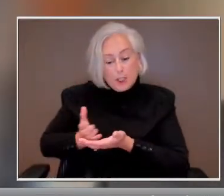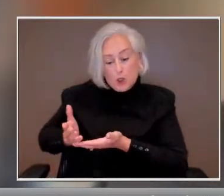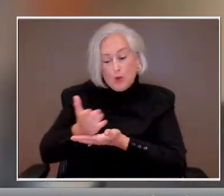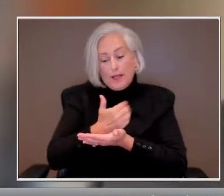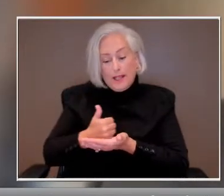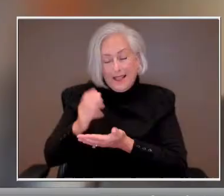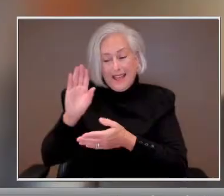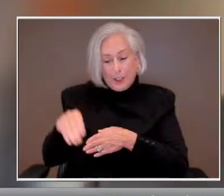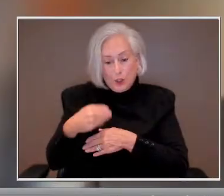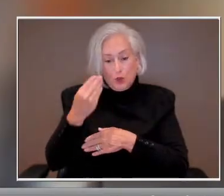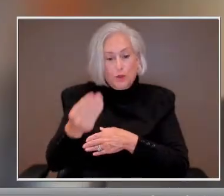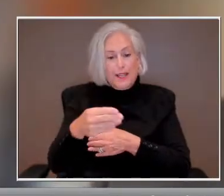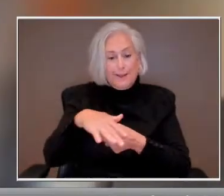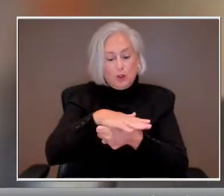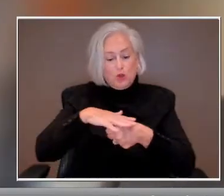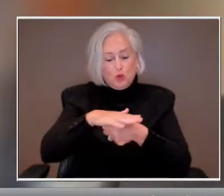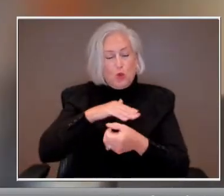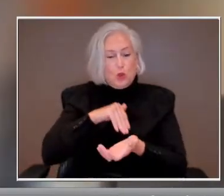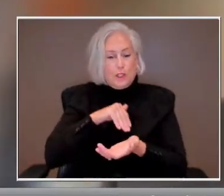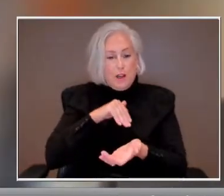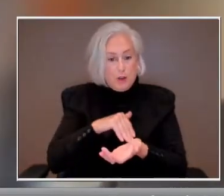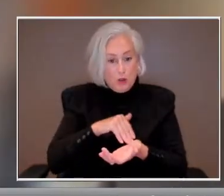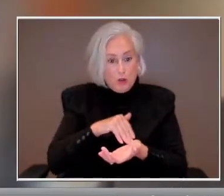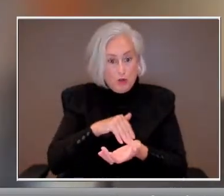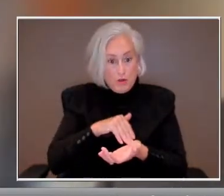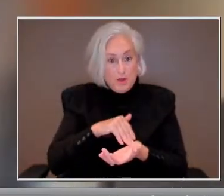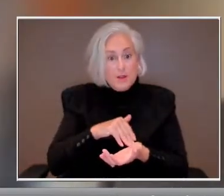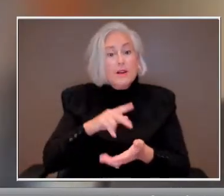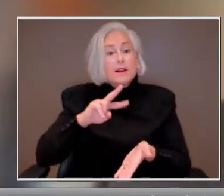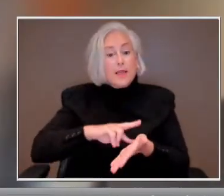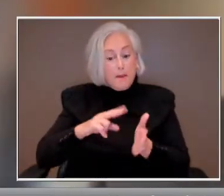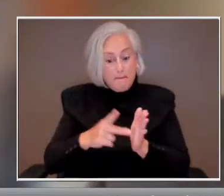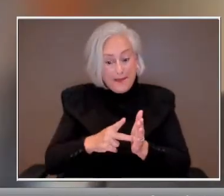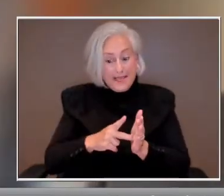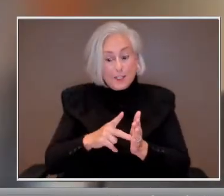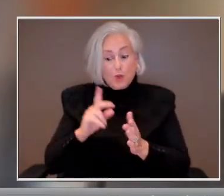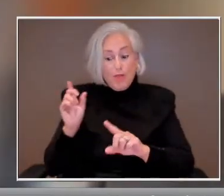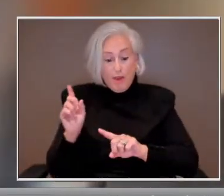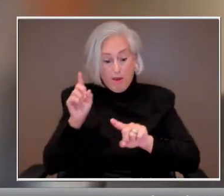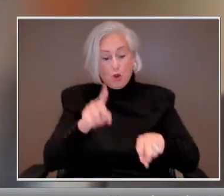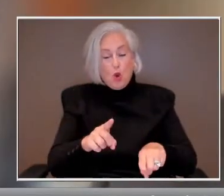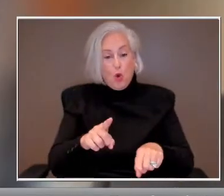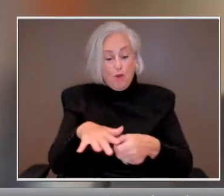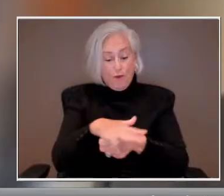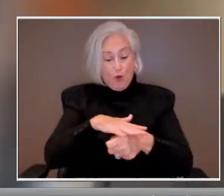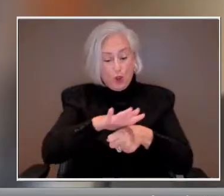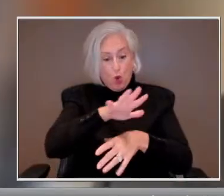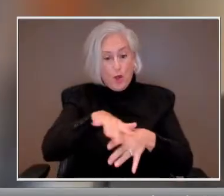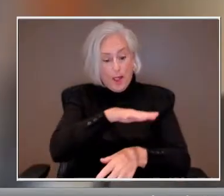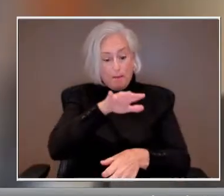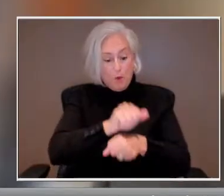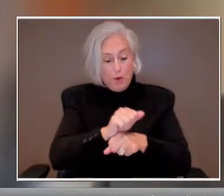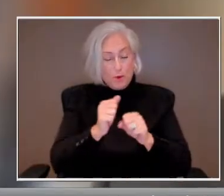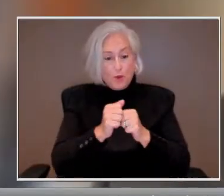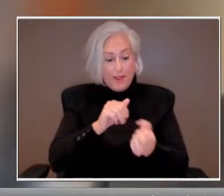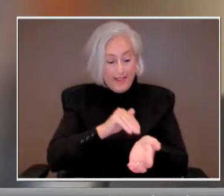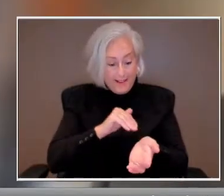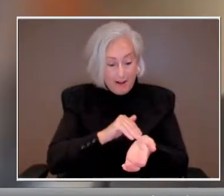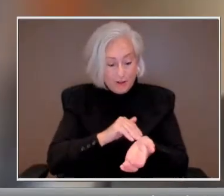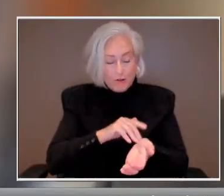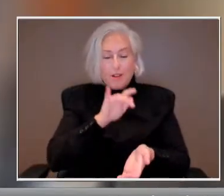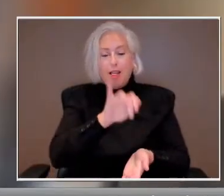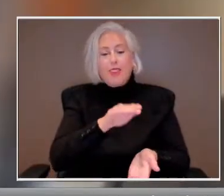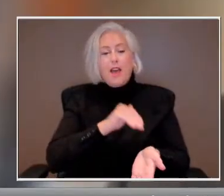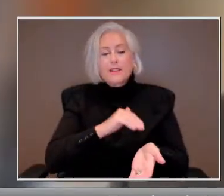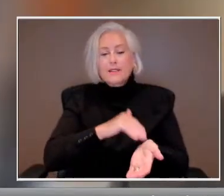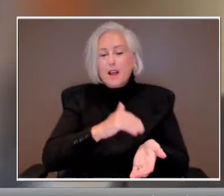patient's provider so that when they come in for the visit, they're pretty well, kind of informed and up to date as to how things have been moving